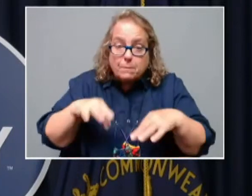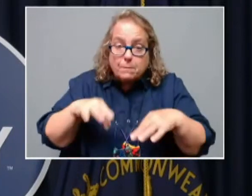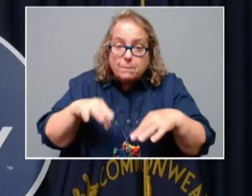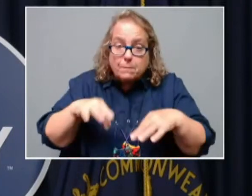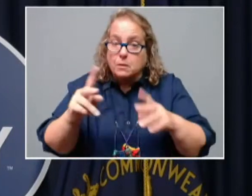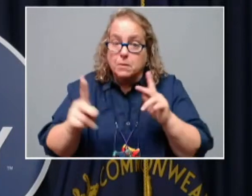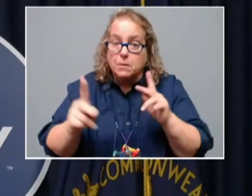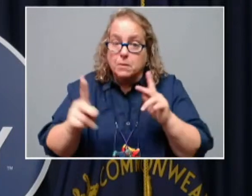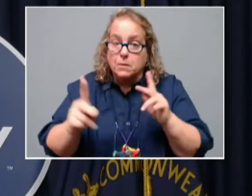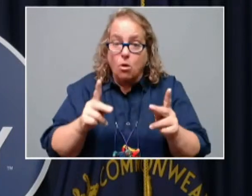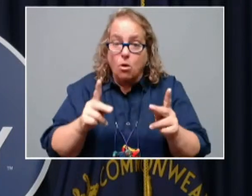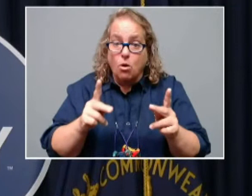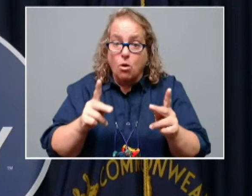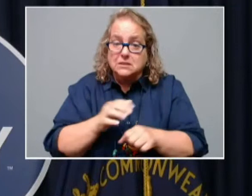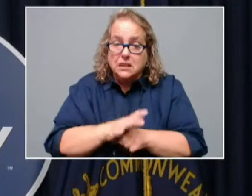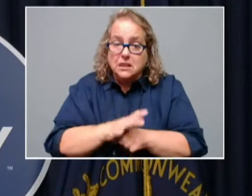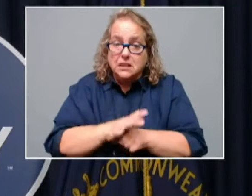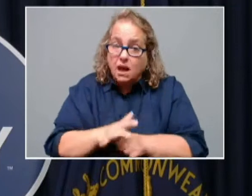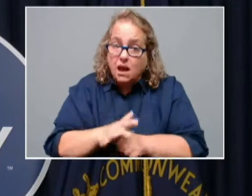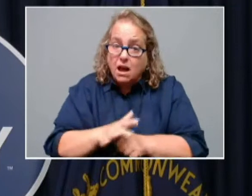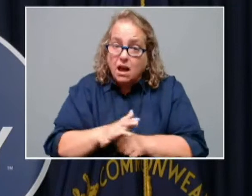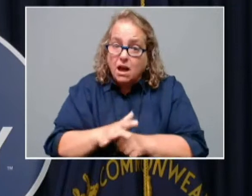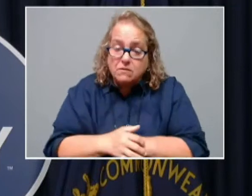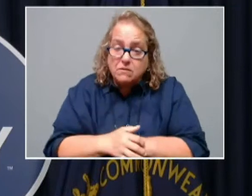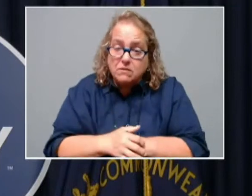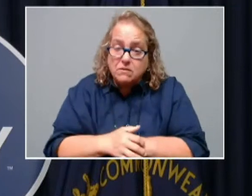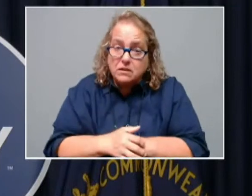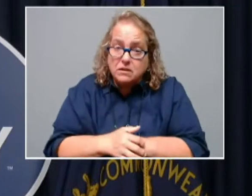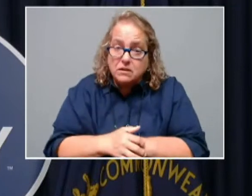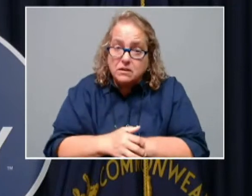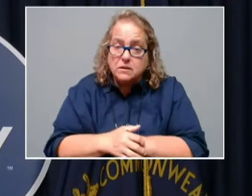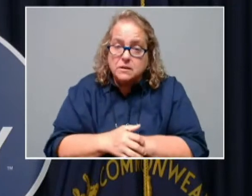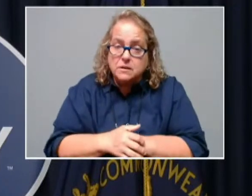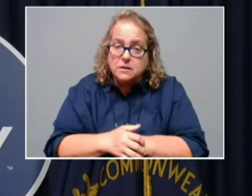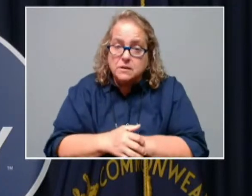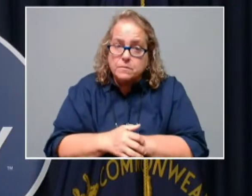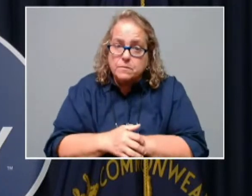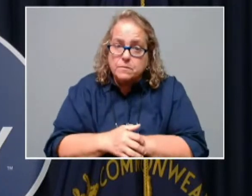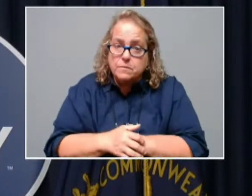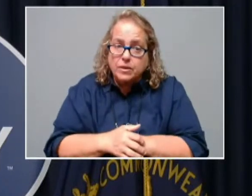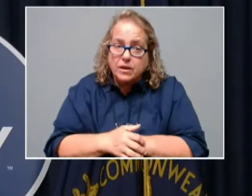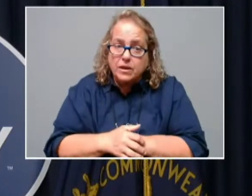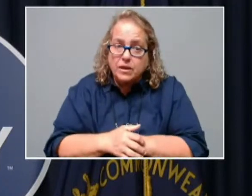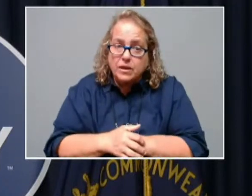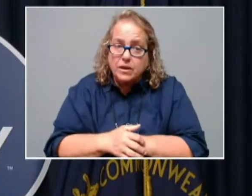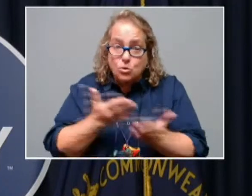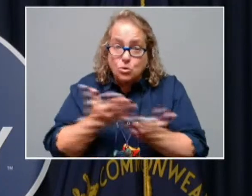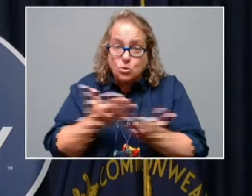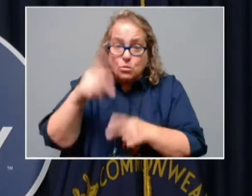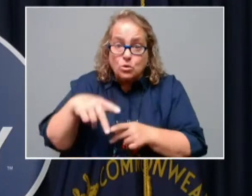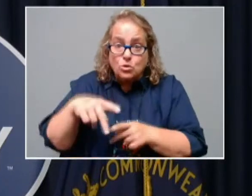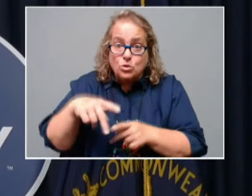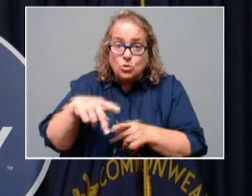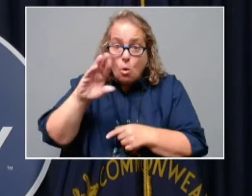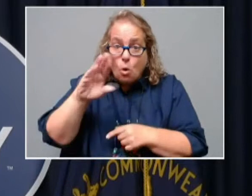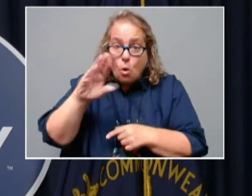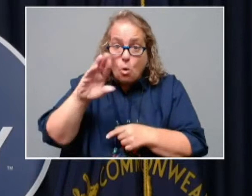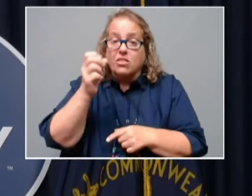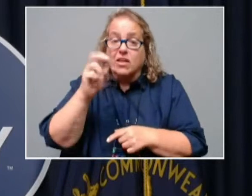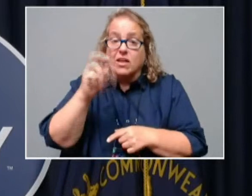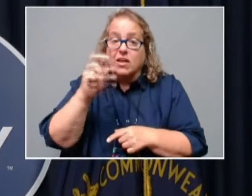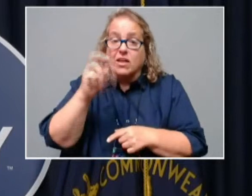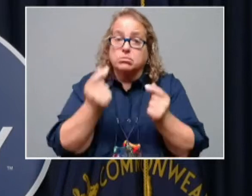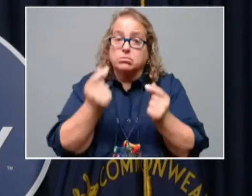passed on away fast enough. They take someone down to the morgue and they have to fill their room in the next 2